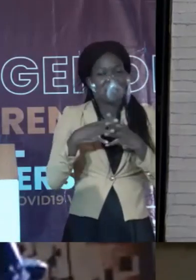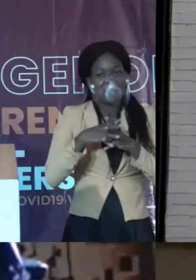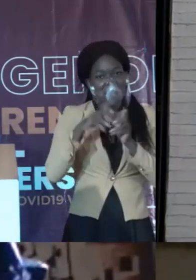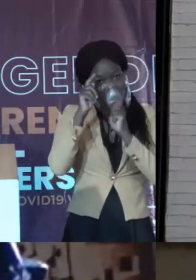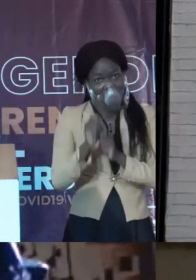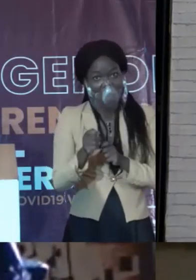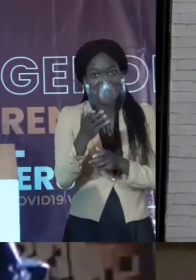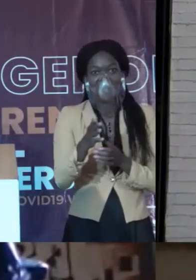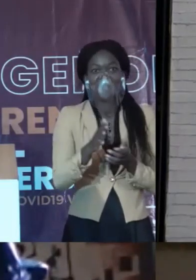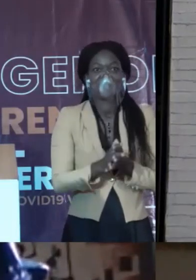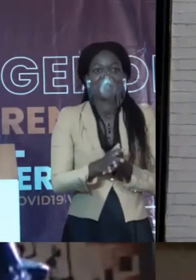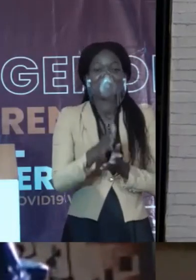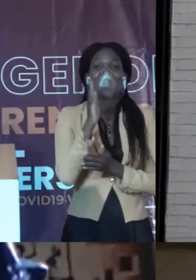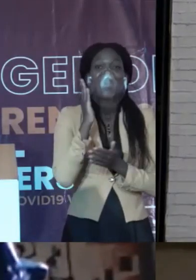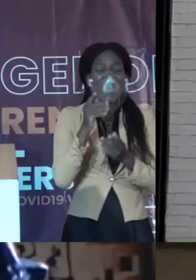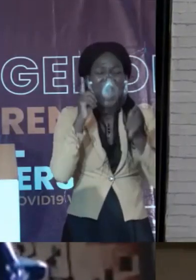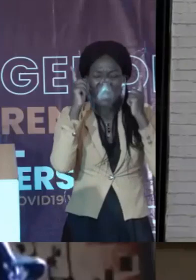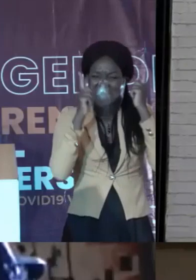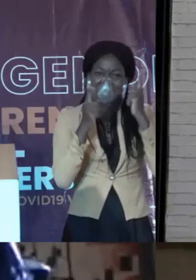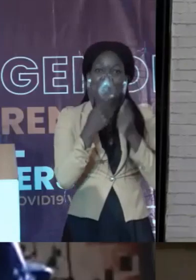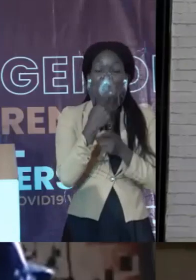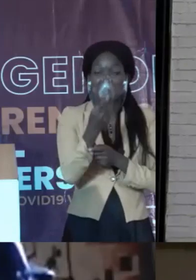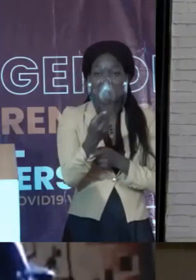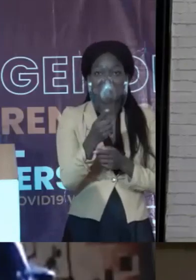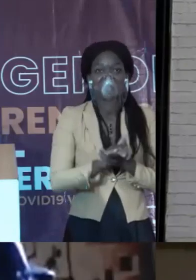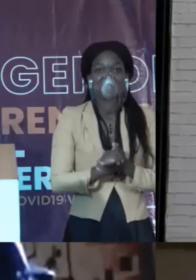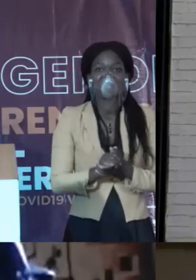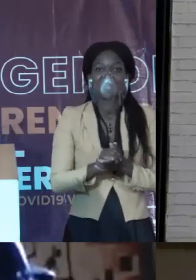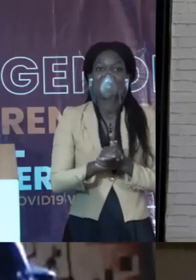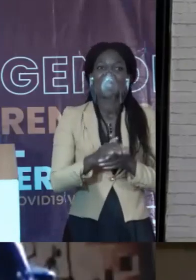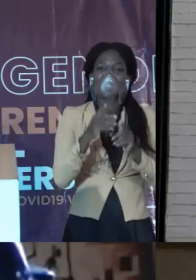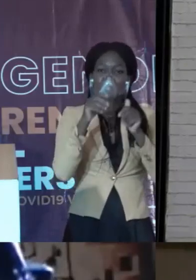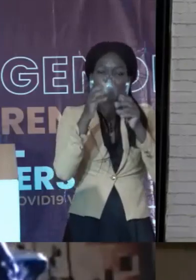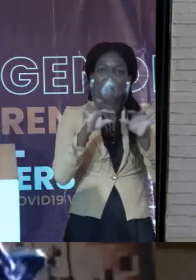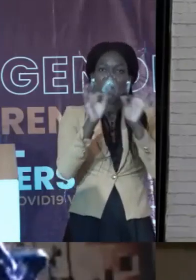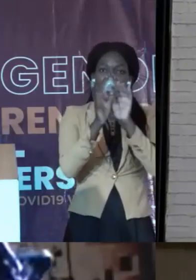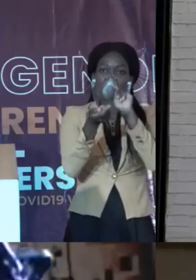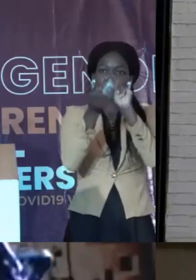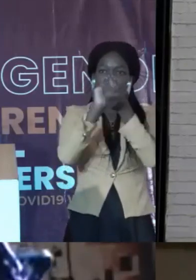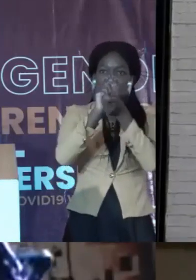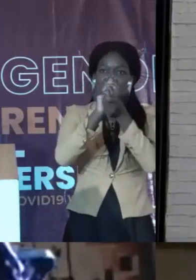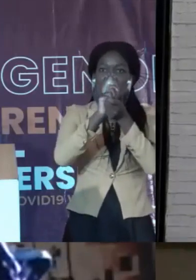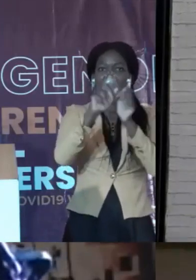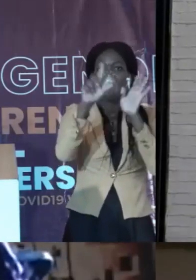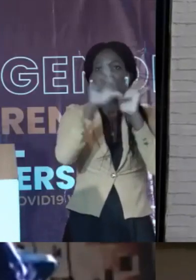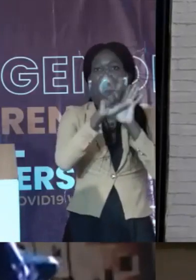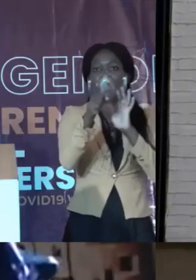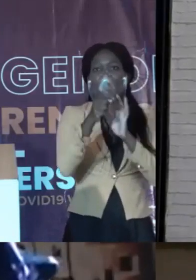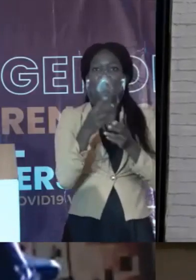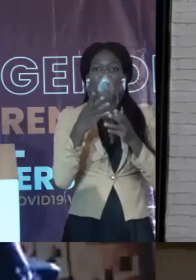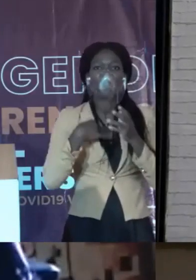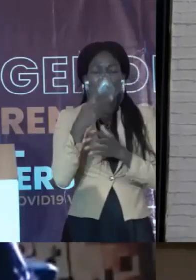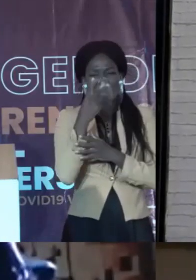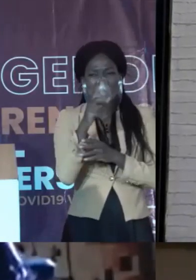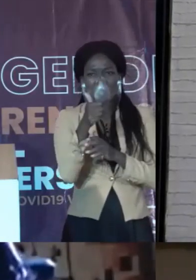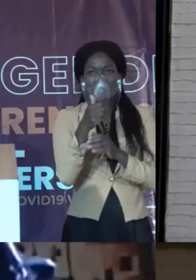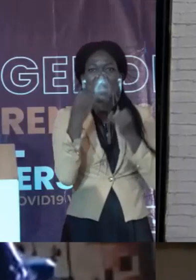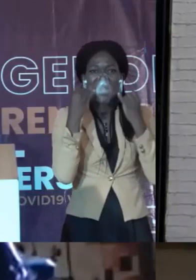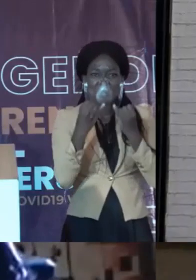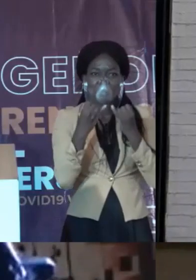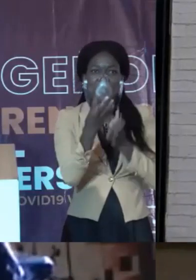the fact that we need enabling laws that can ensure that issues of access to financial services are being